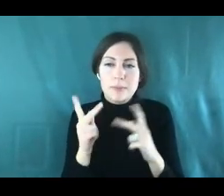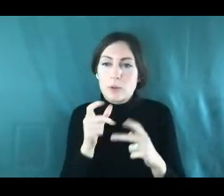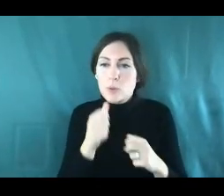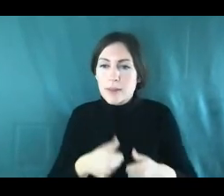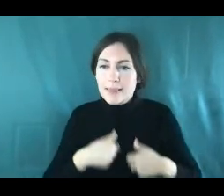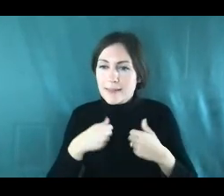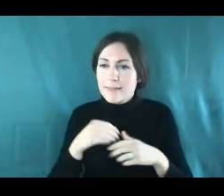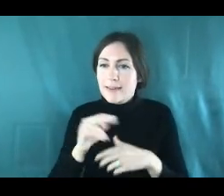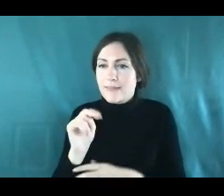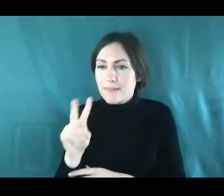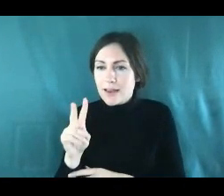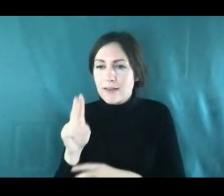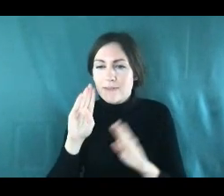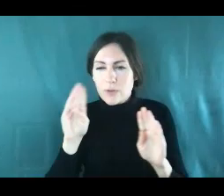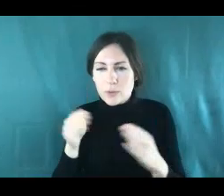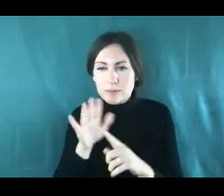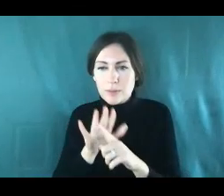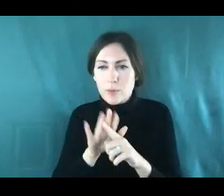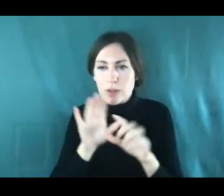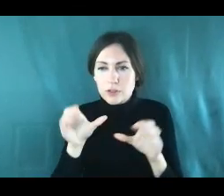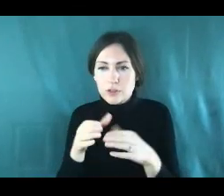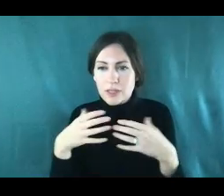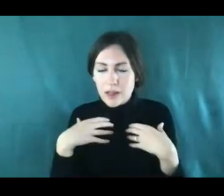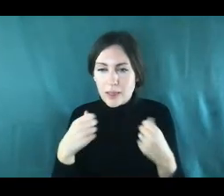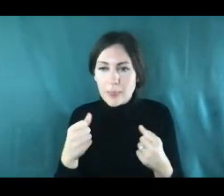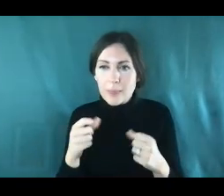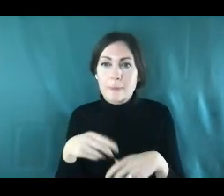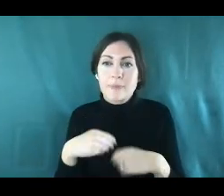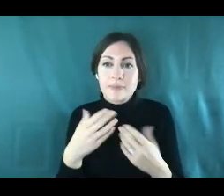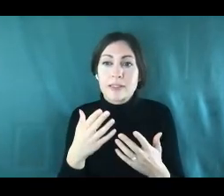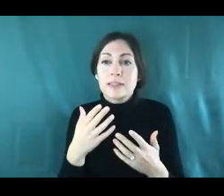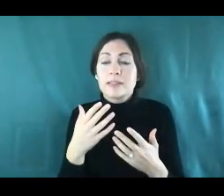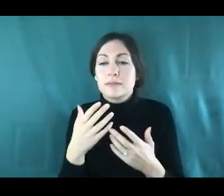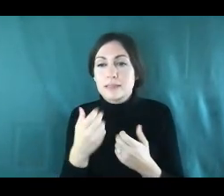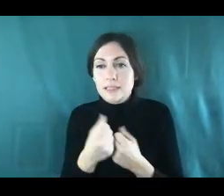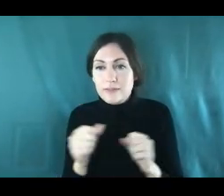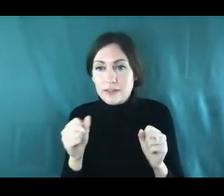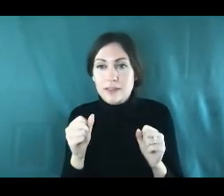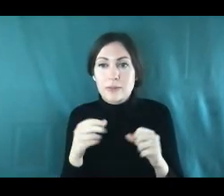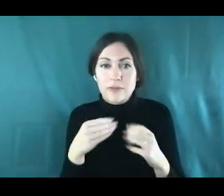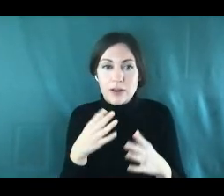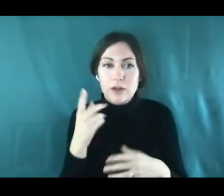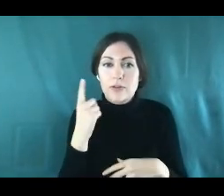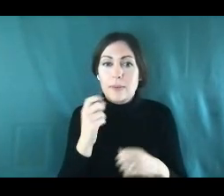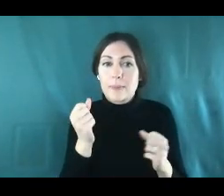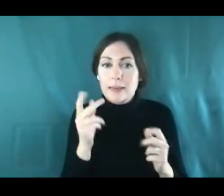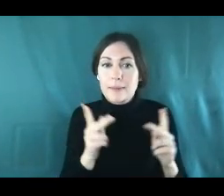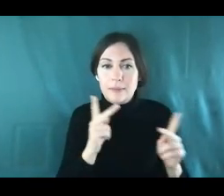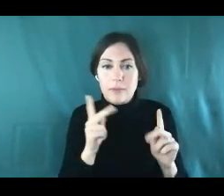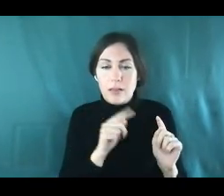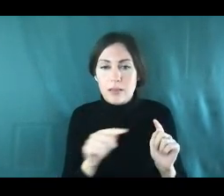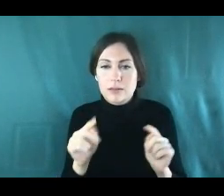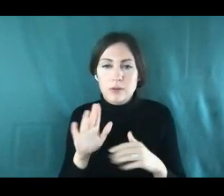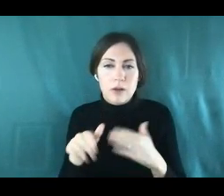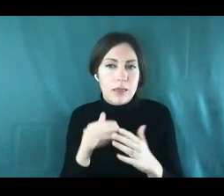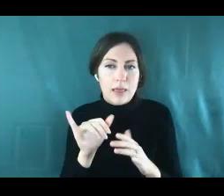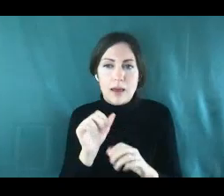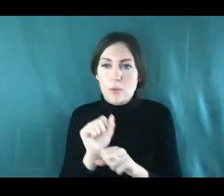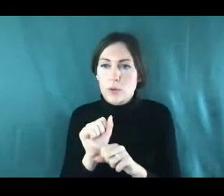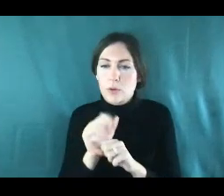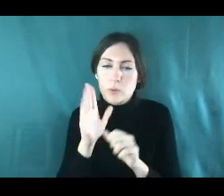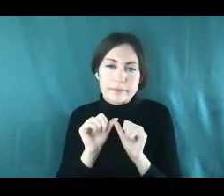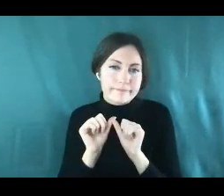on population health. We serve as the safety net provider for many programs and many individuals. So all of that work is